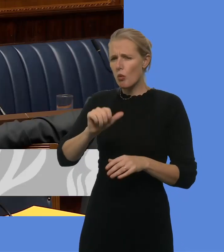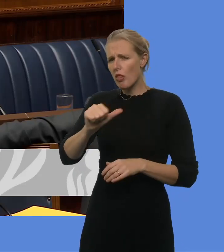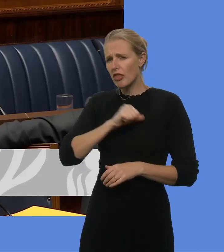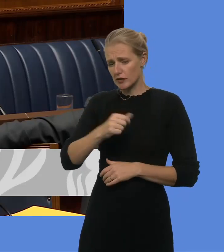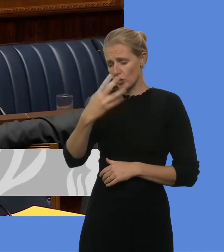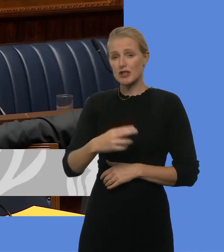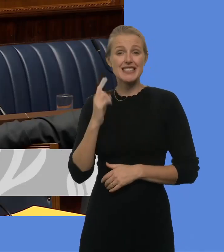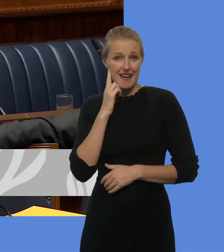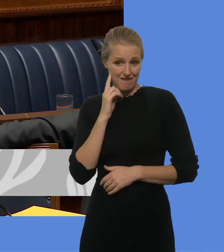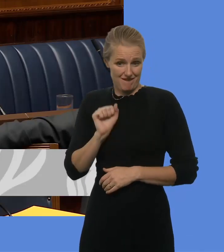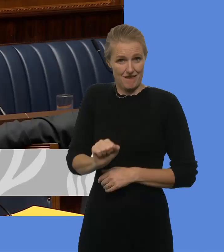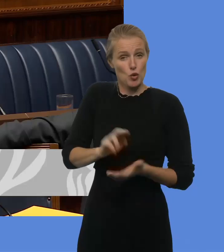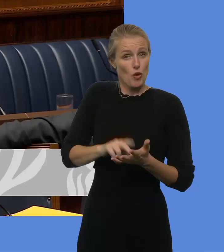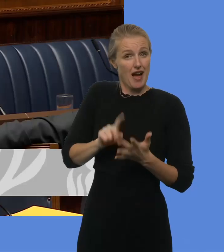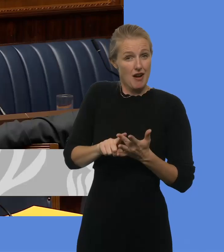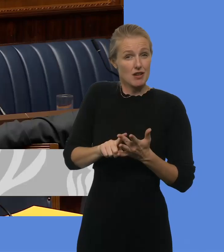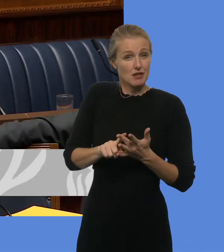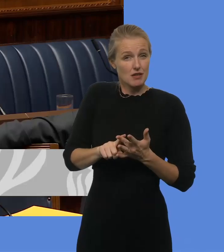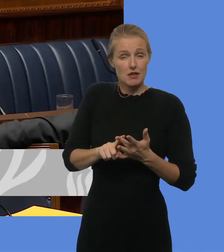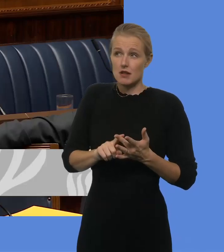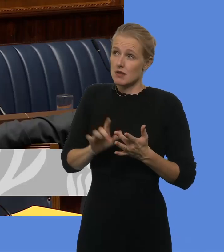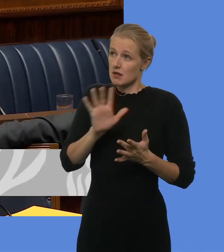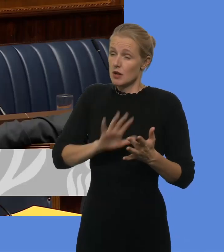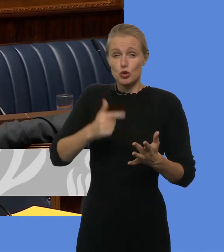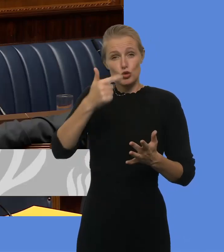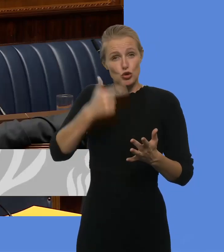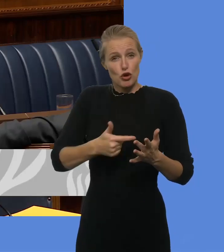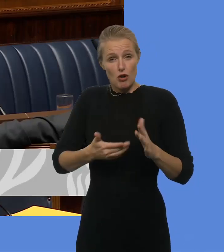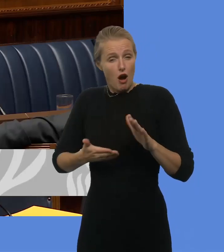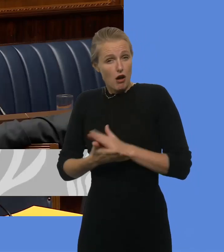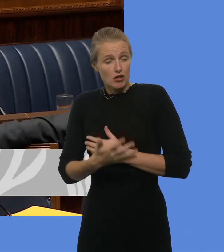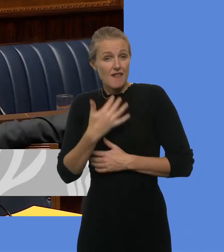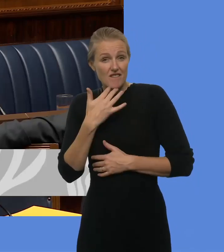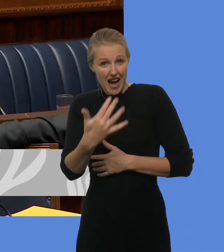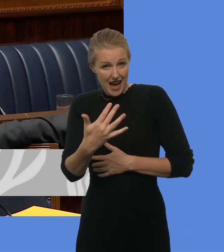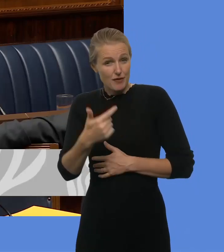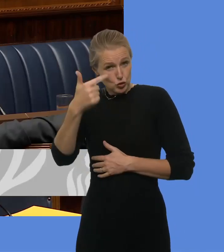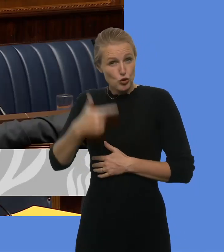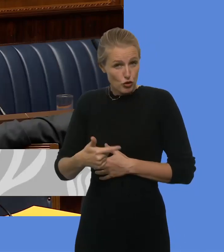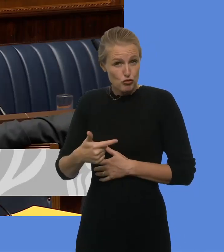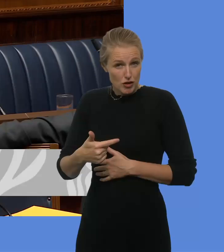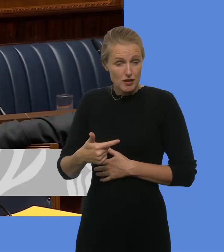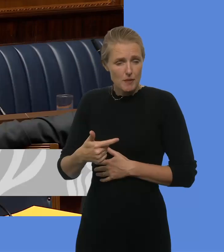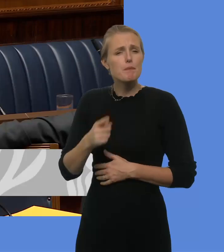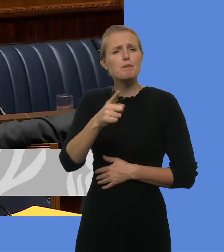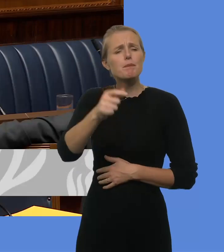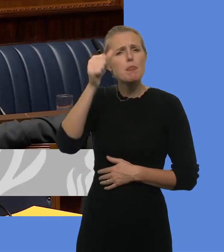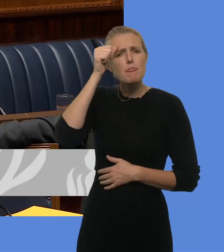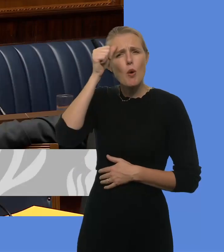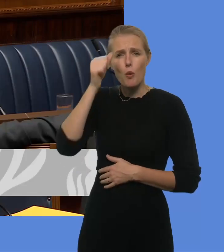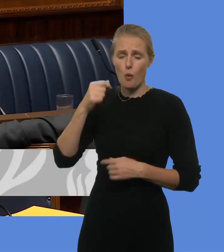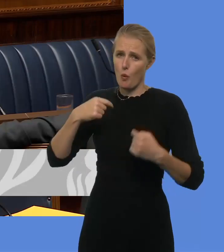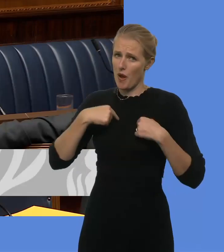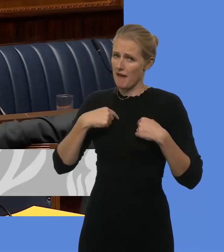who are deaf in Northern Ireland, with around about 200 of those under the age of 5. And you may know we have one of the